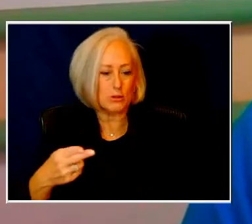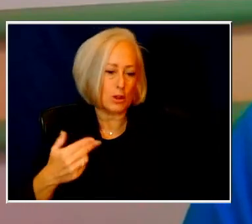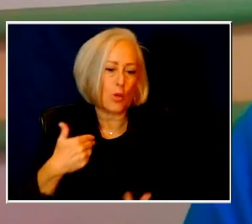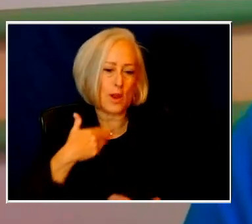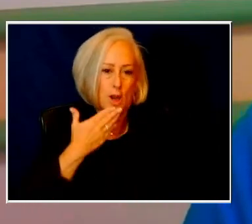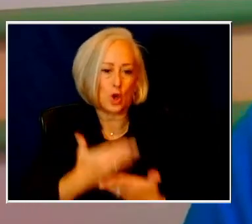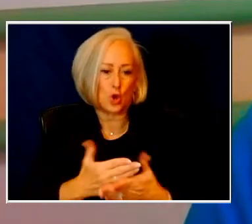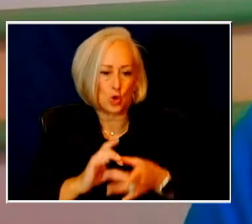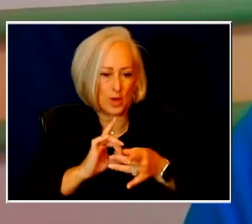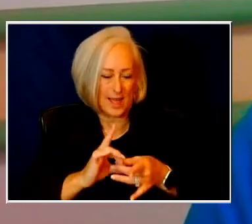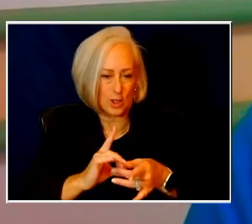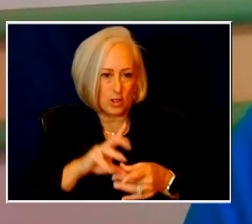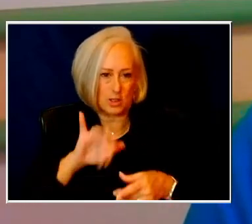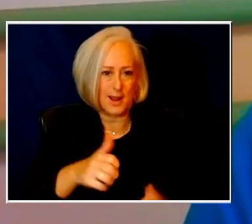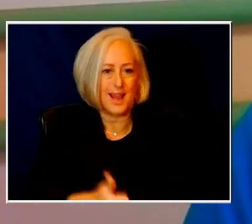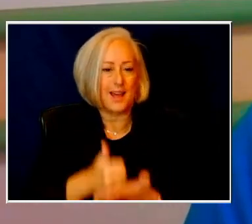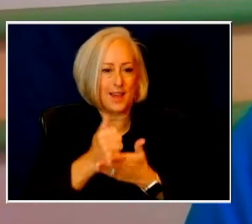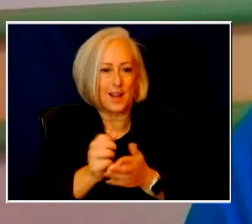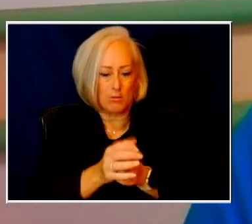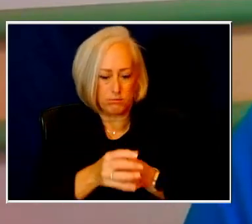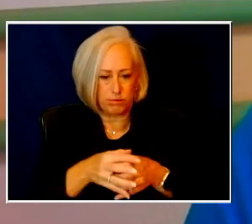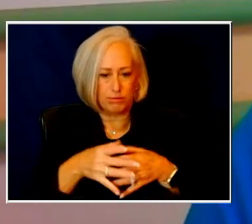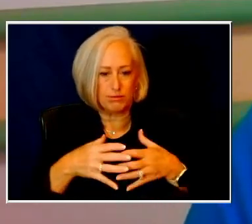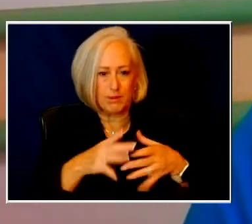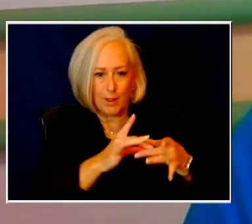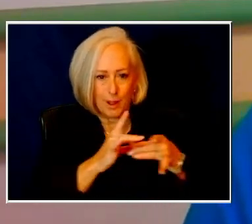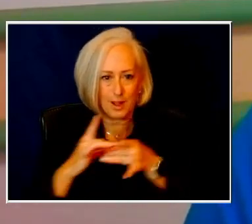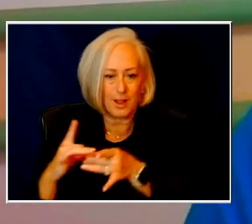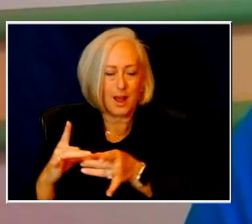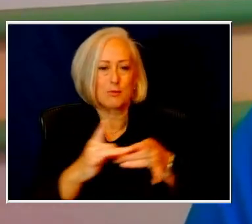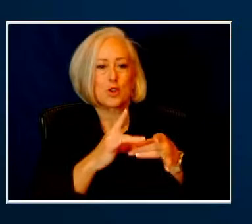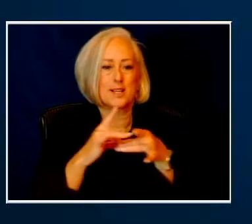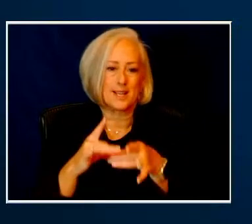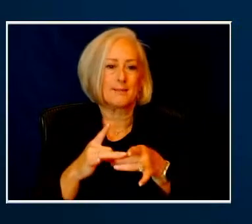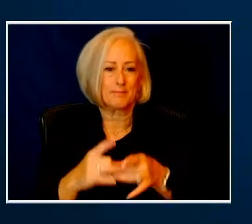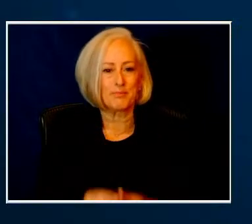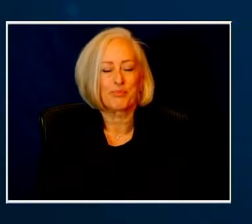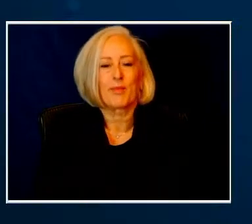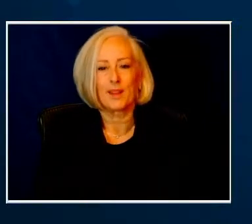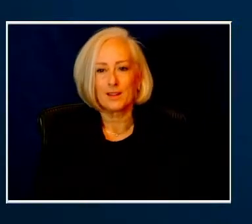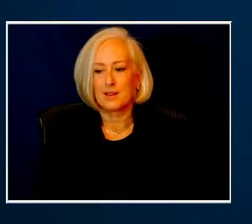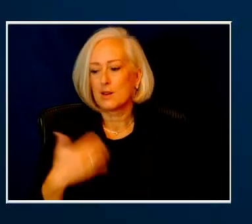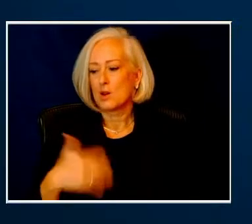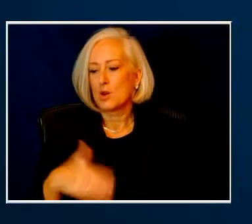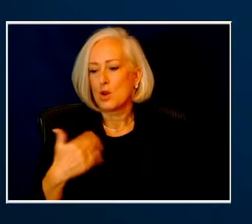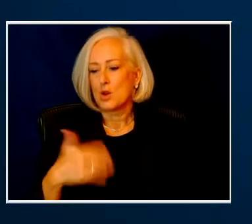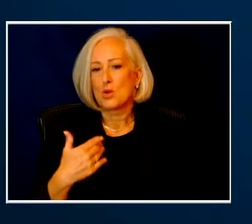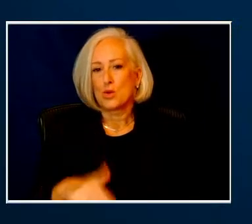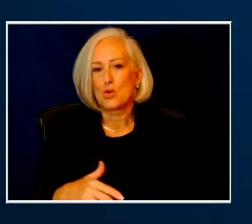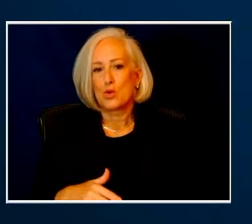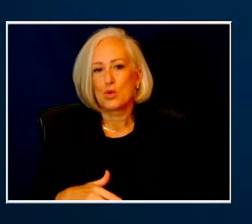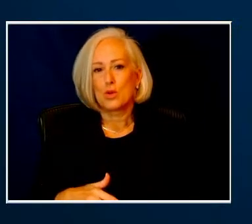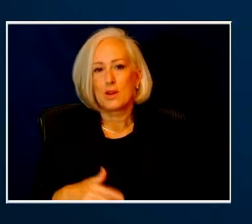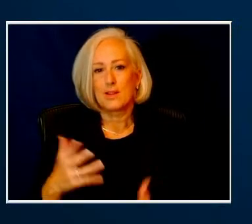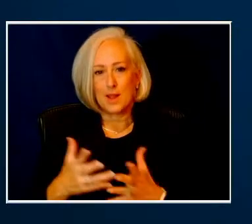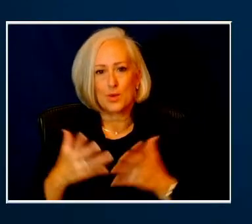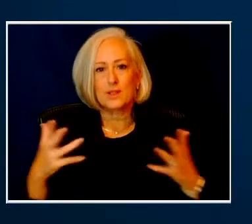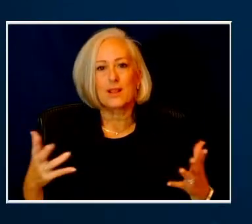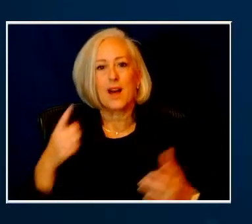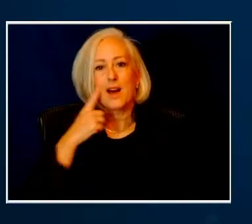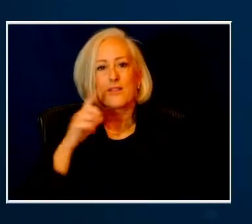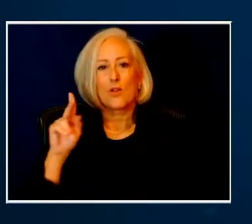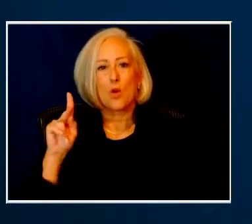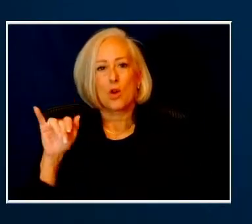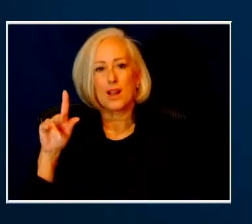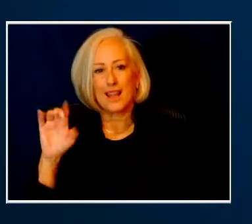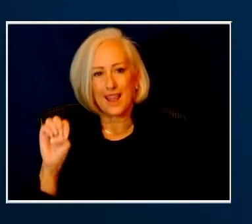kind of foster some of the collaborating back and forth. So sure, what a peace of mind for Kale and Casey, just to know that everyone